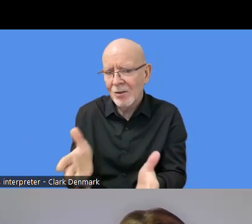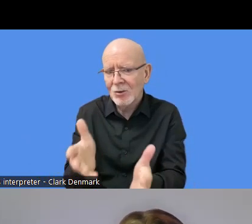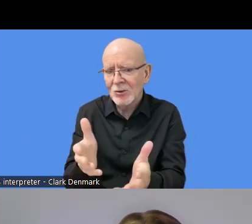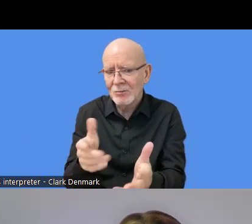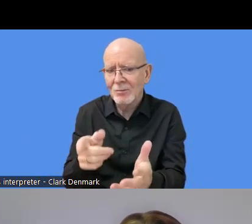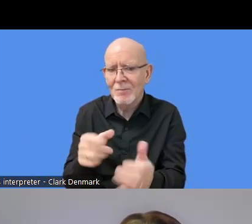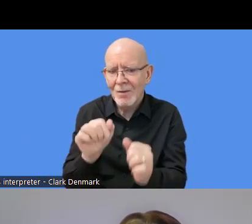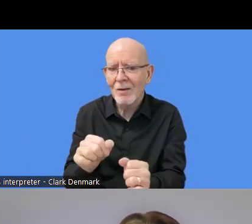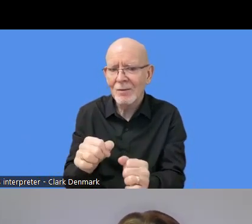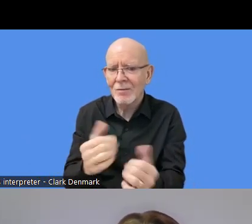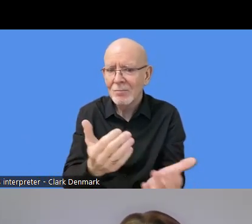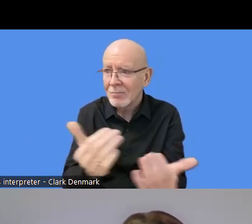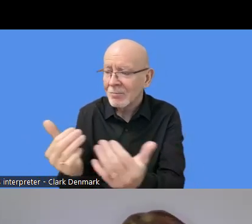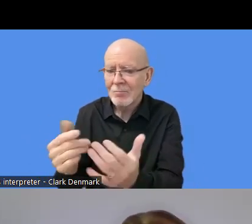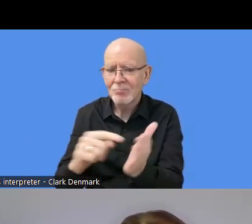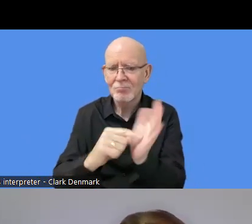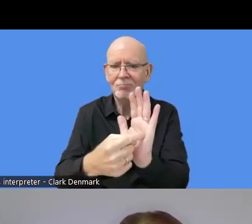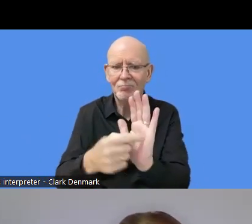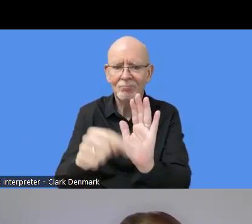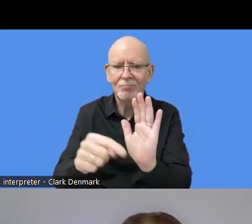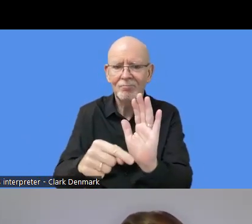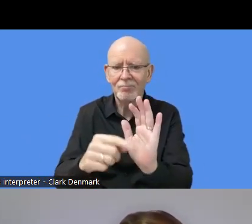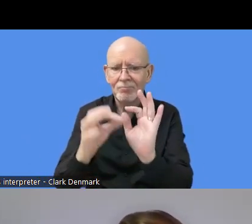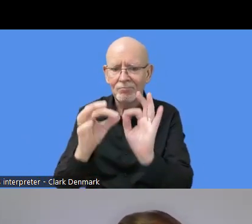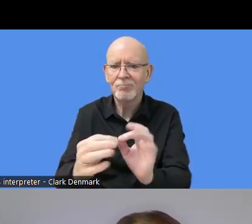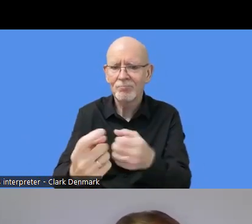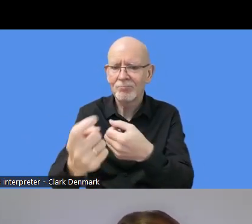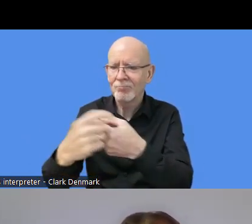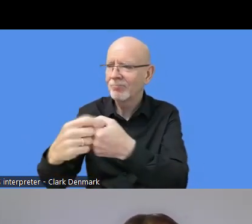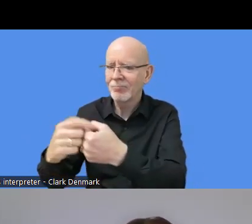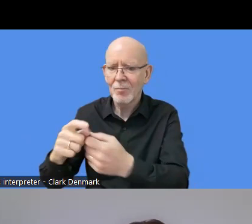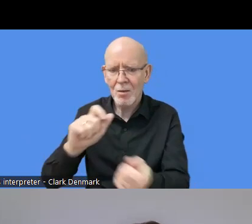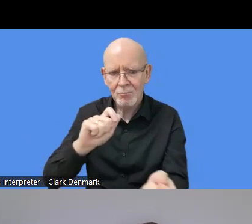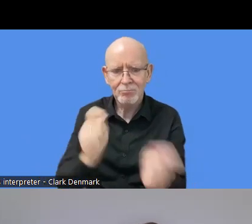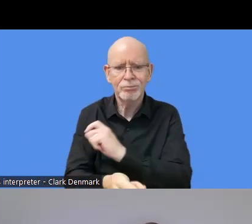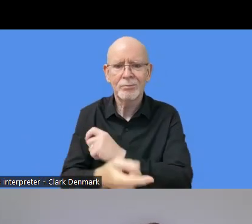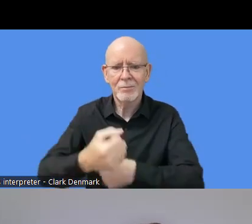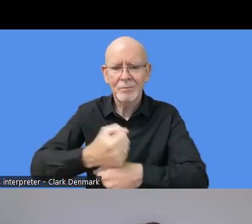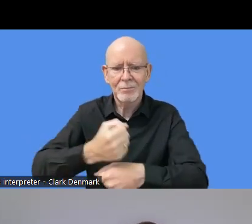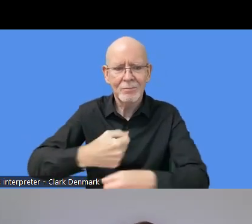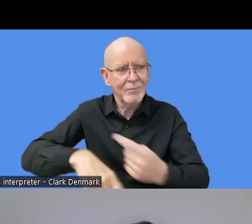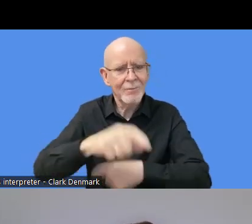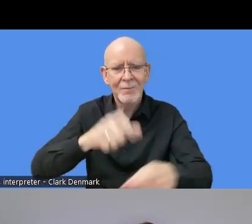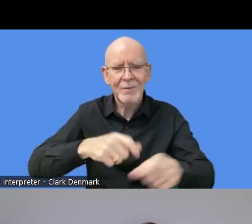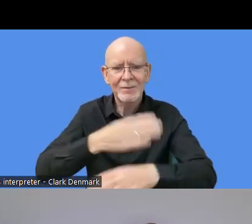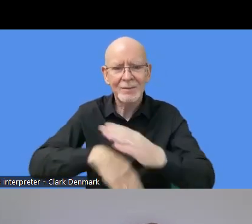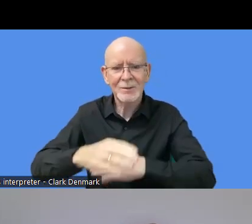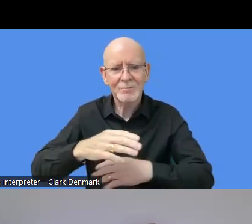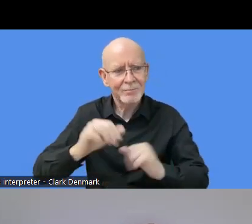markets. On this slide, I have some examples of a nomination